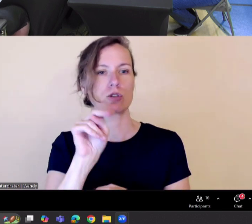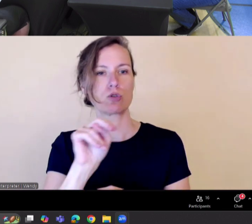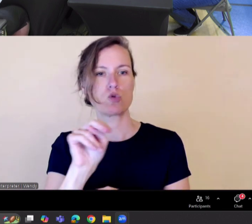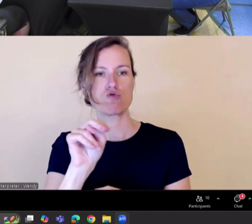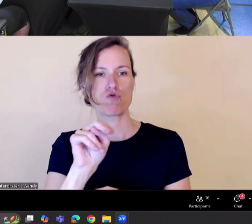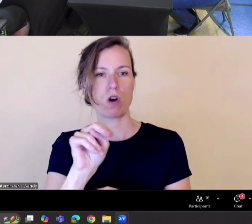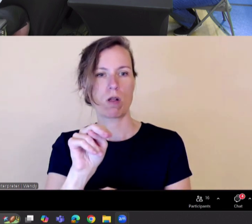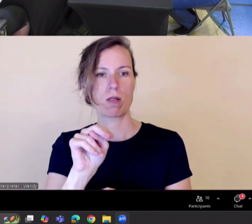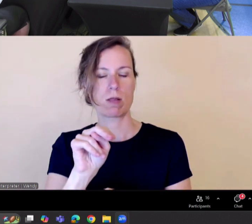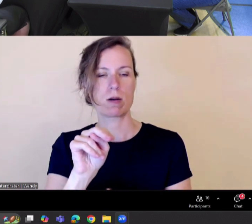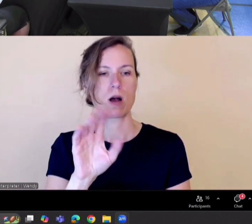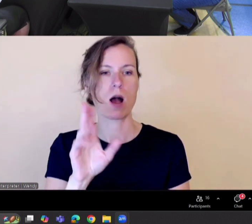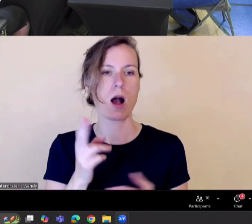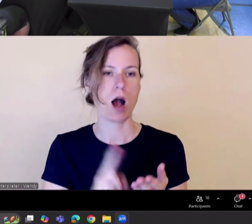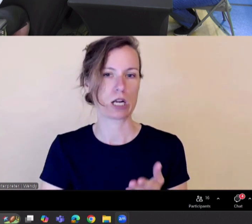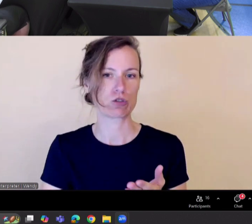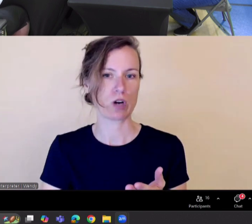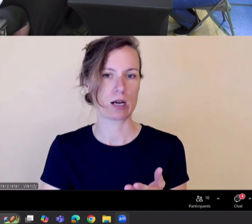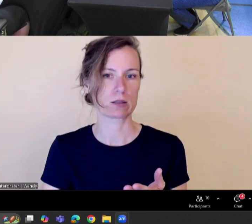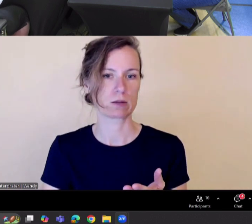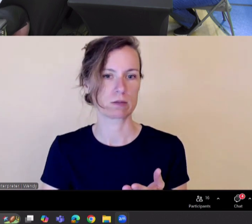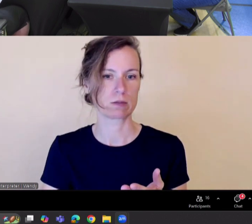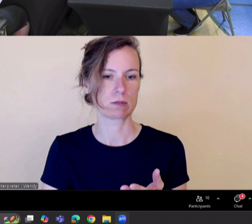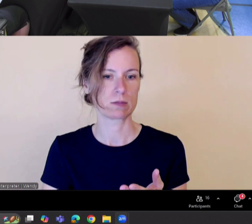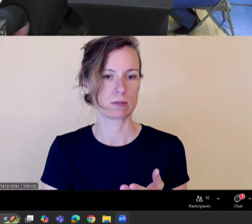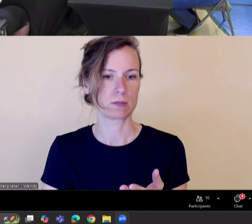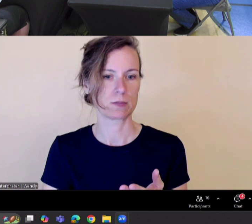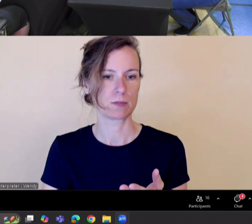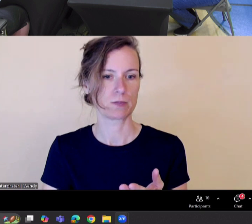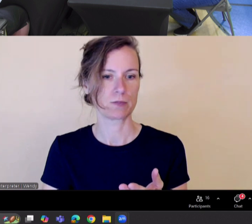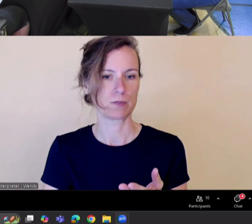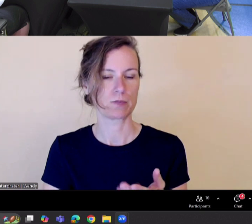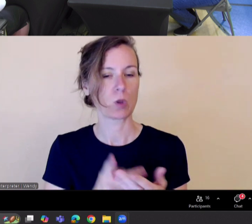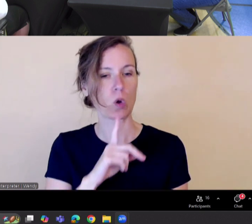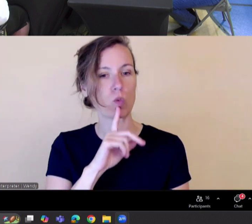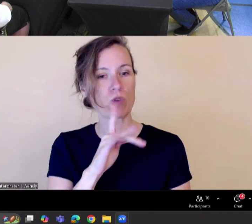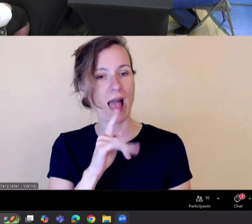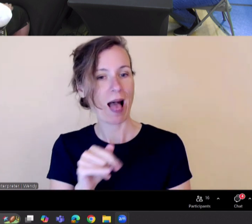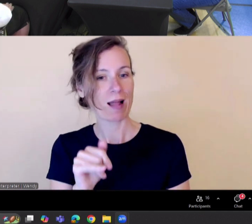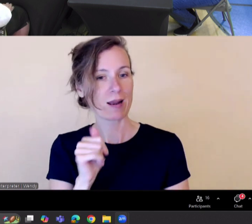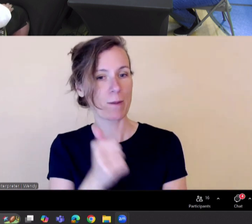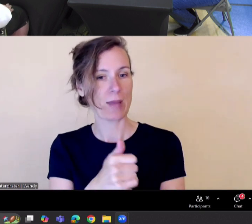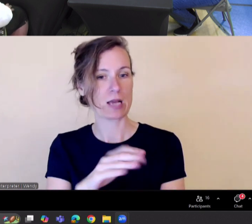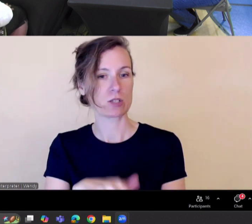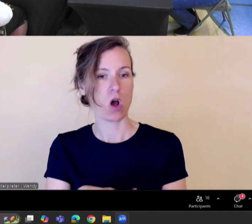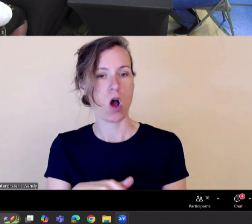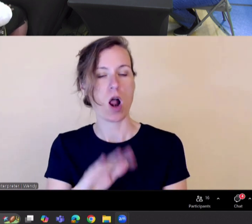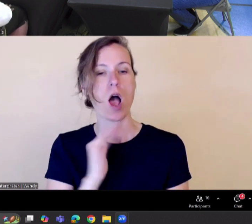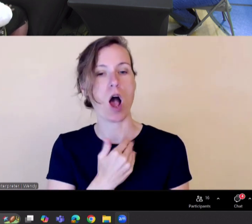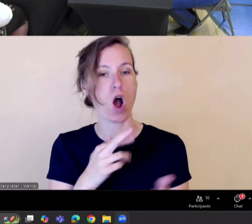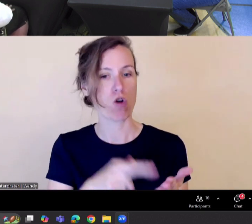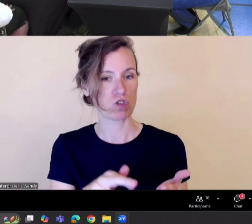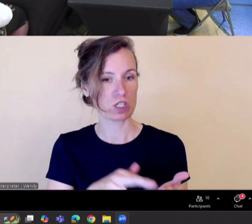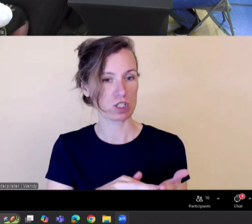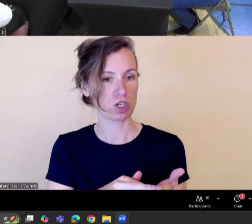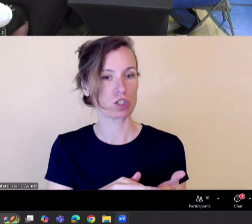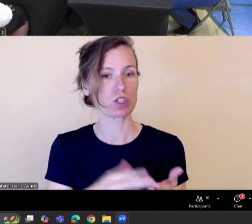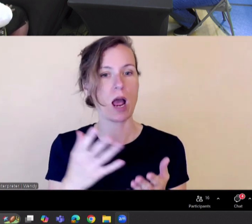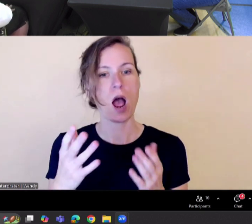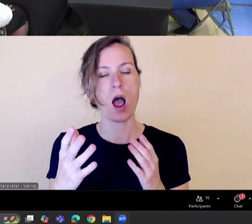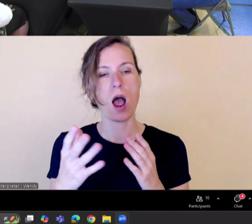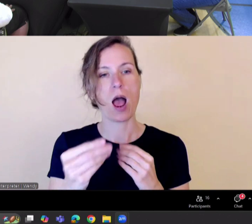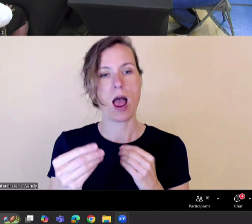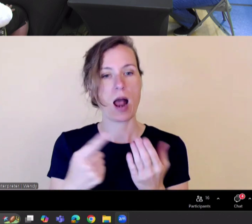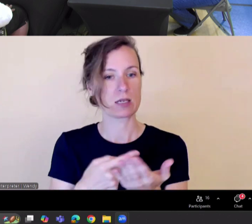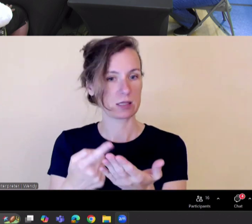based on our research and based on my conversations with chiefs from other agencies that are currently using this, the reality is that the revenue to the town